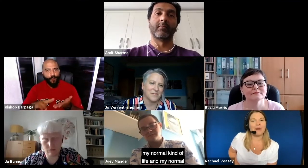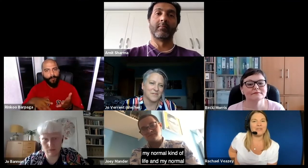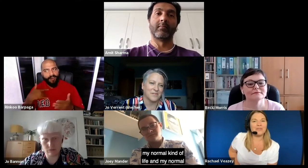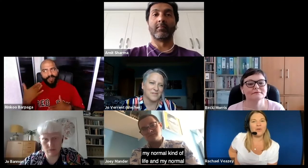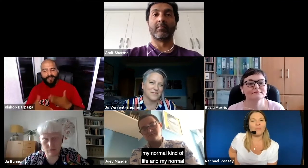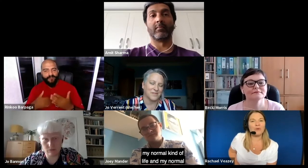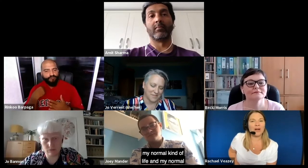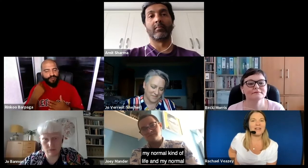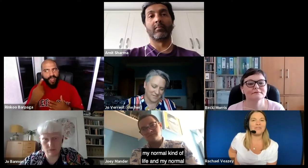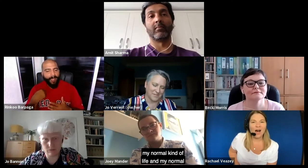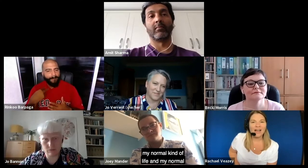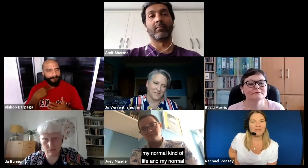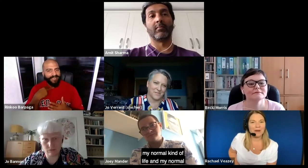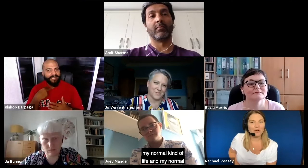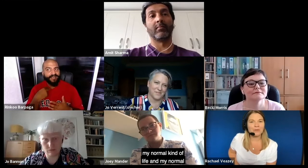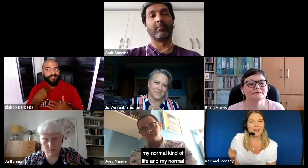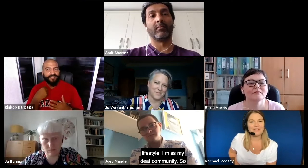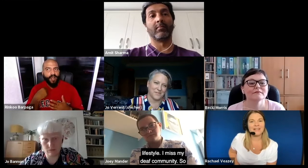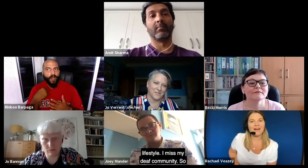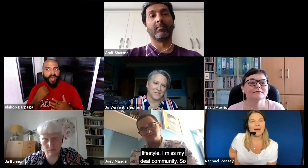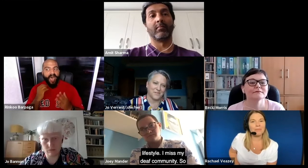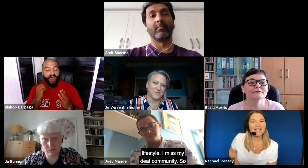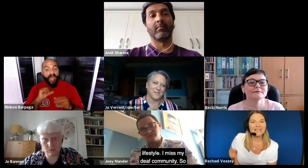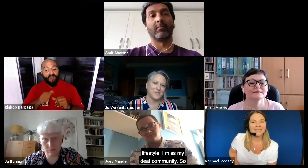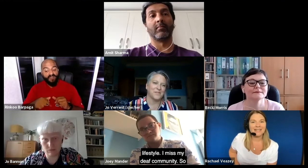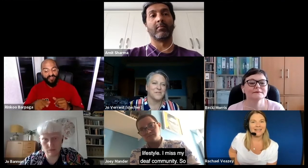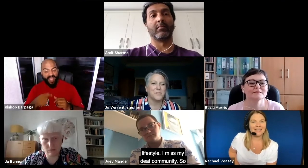know, my normal kind of life and my normal lifestyle.